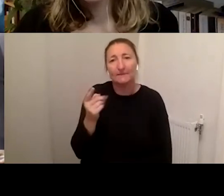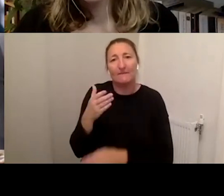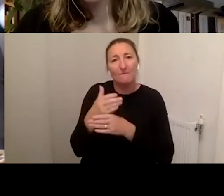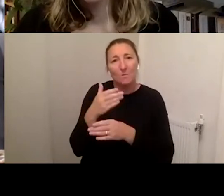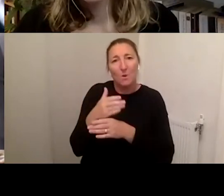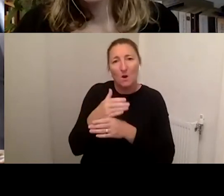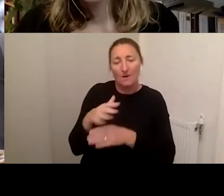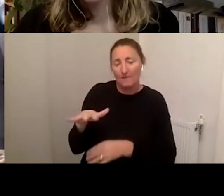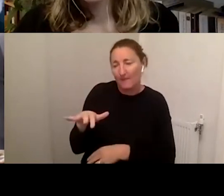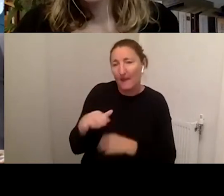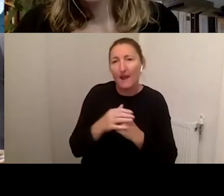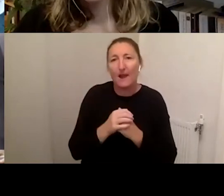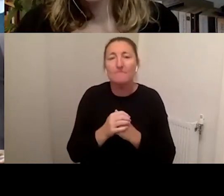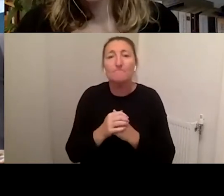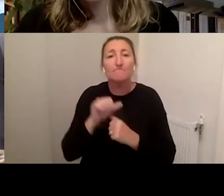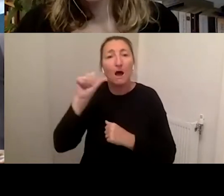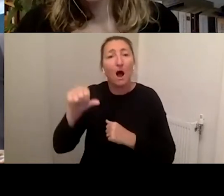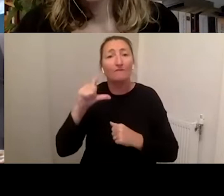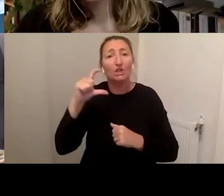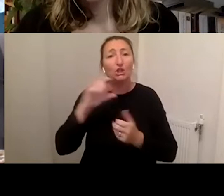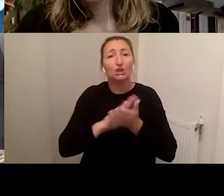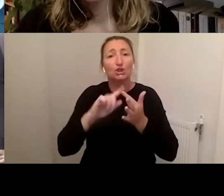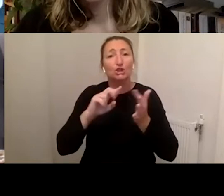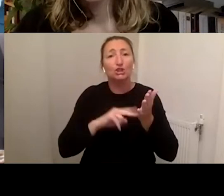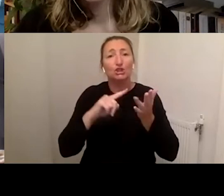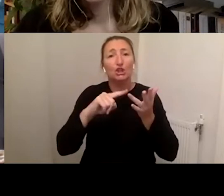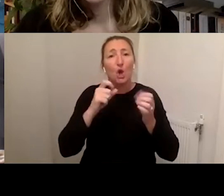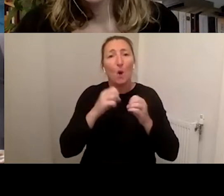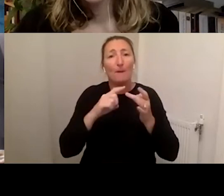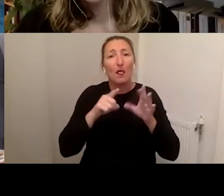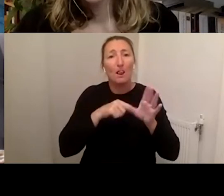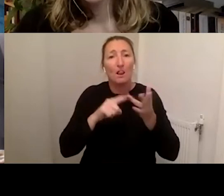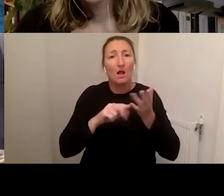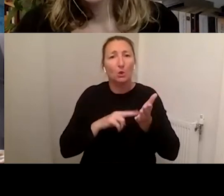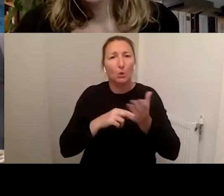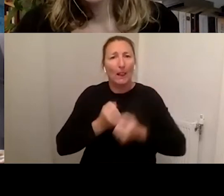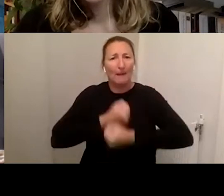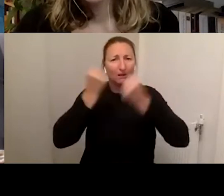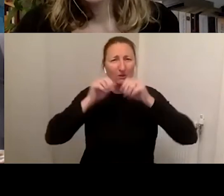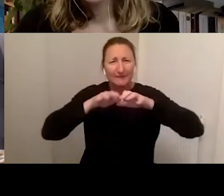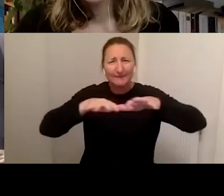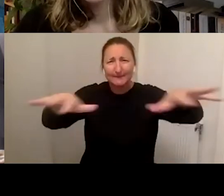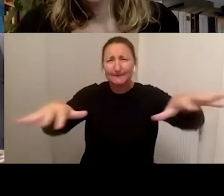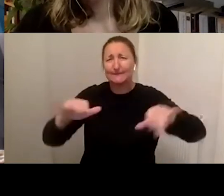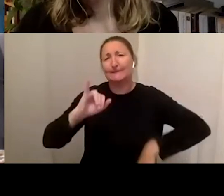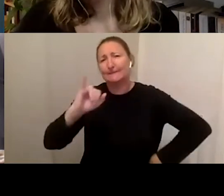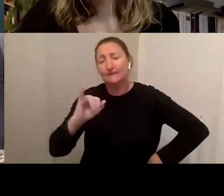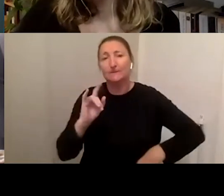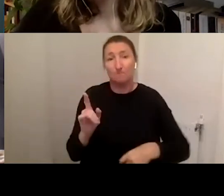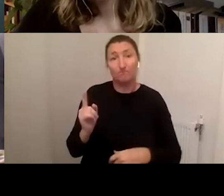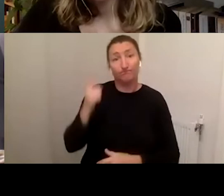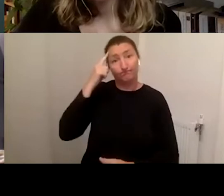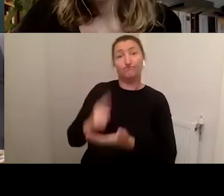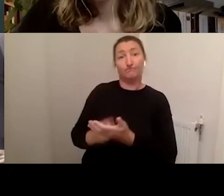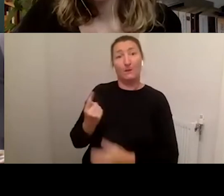who after Chernobyl wanted to do something very concrete, and but the electricity